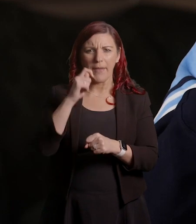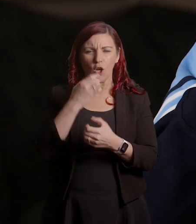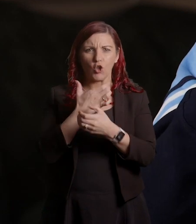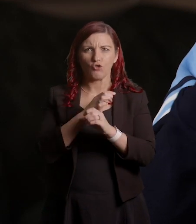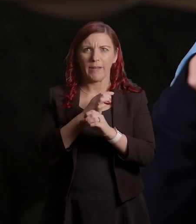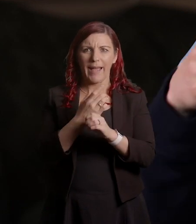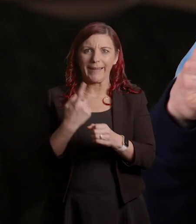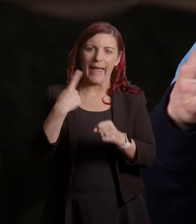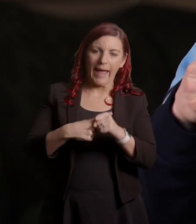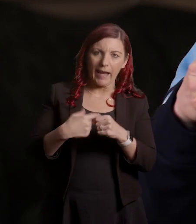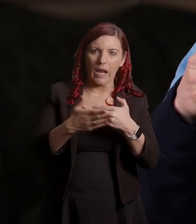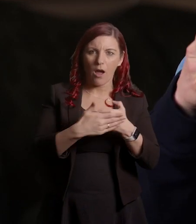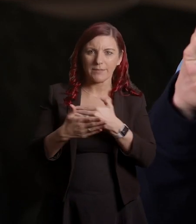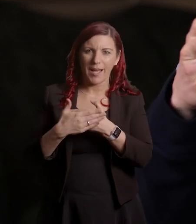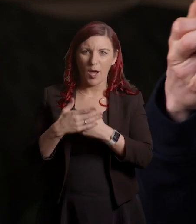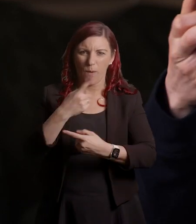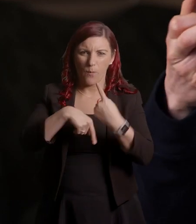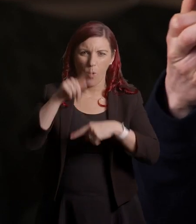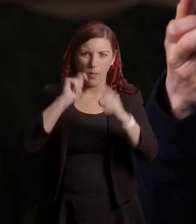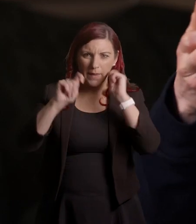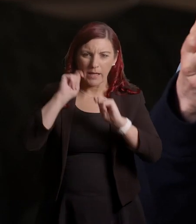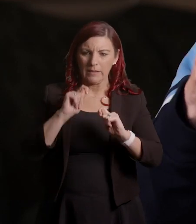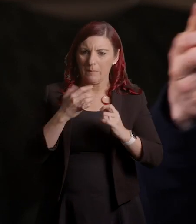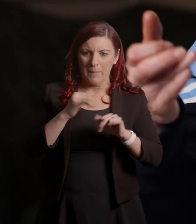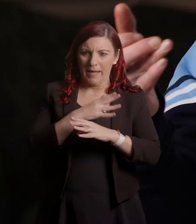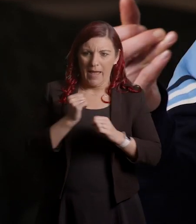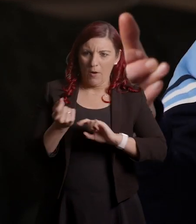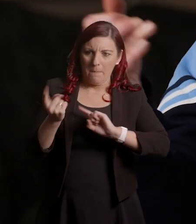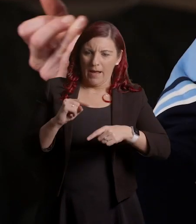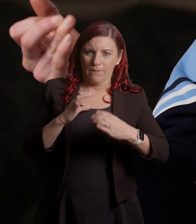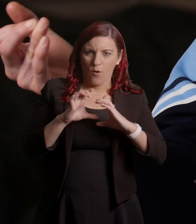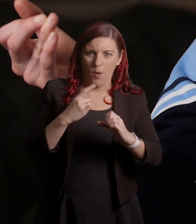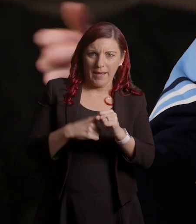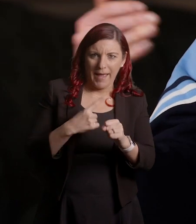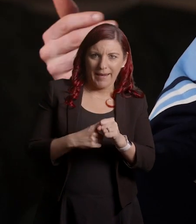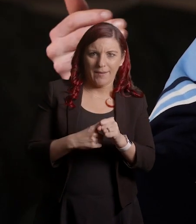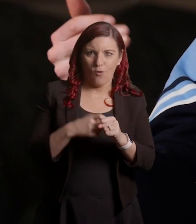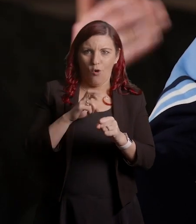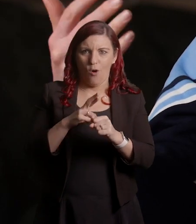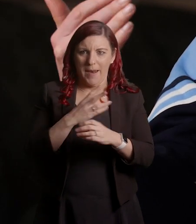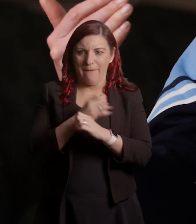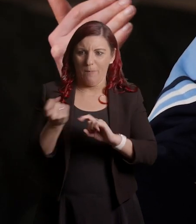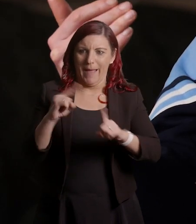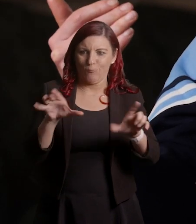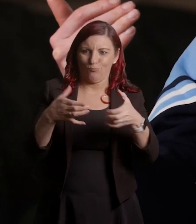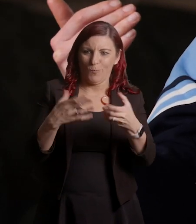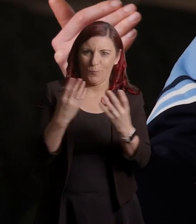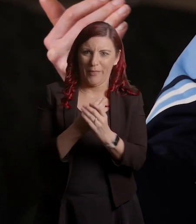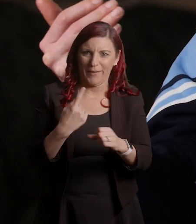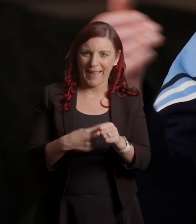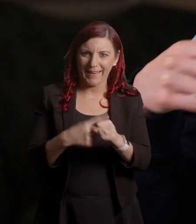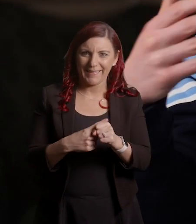gone into another lockdown, and we were thinking, you know, we might not ever get to play football or see each other as a group ever again.